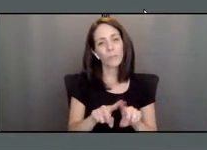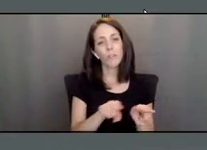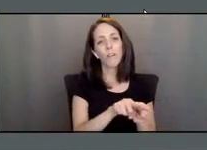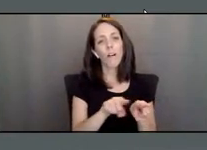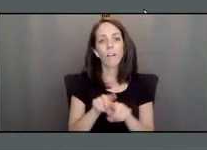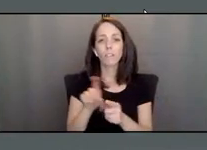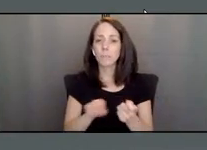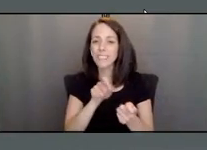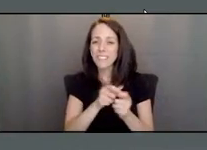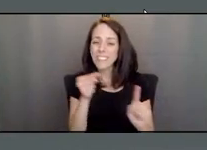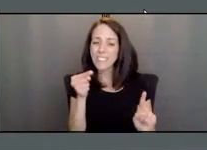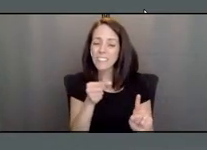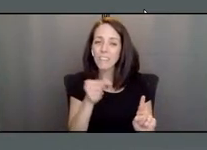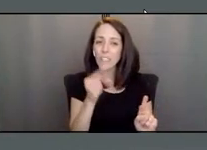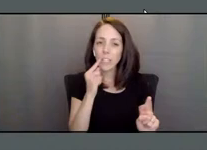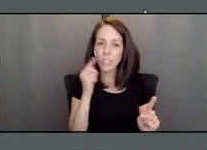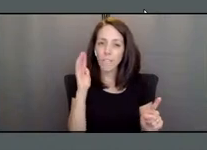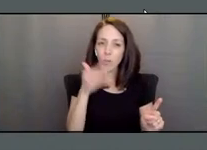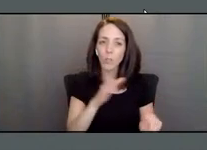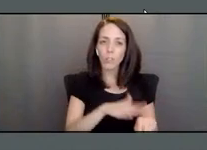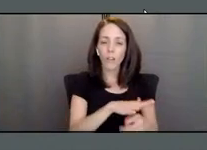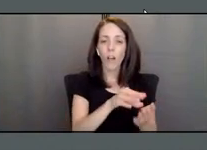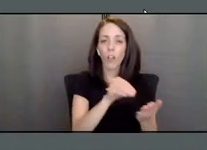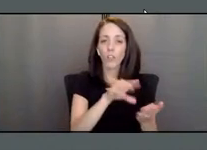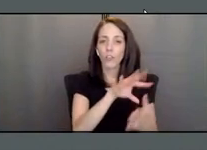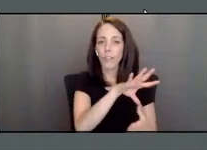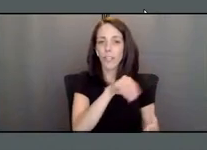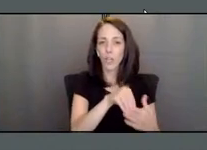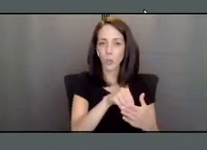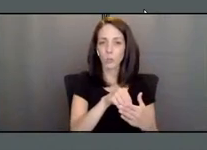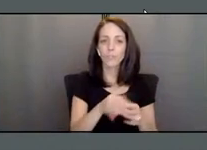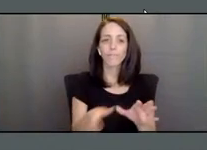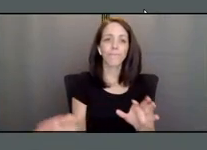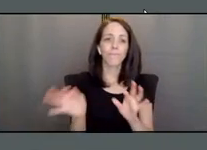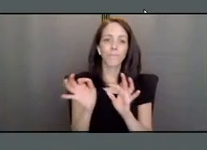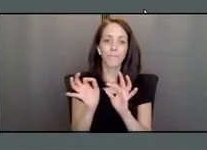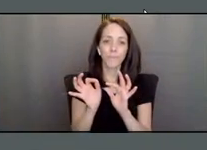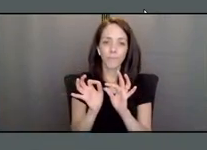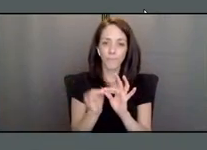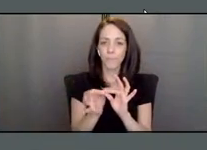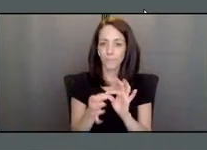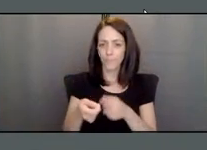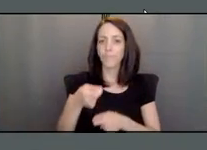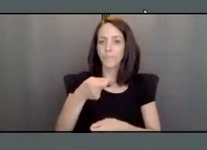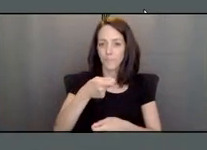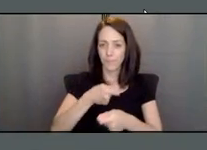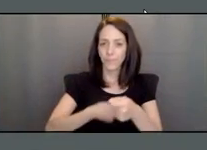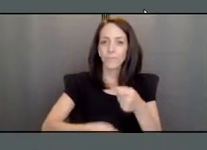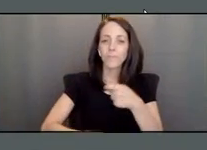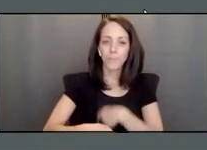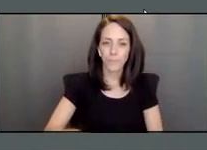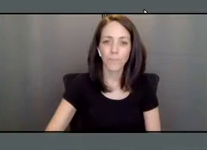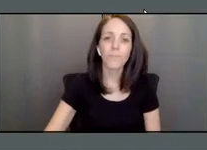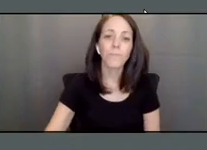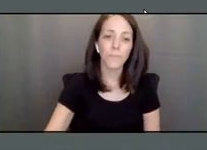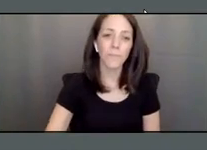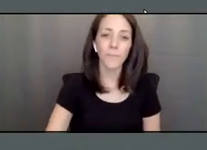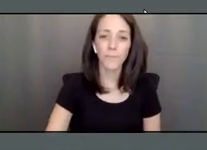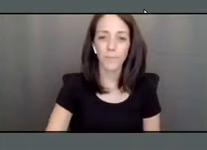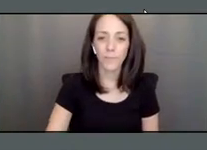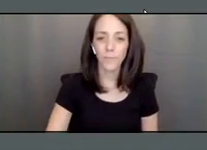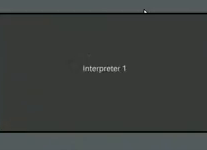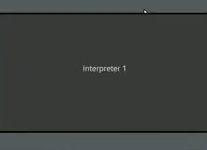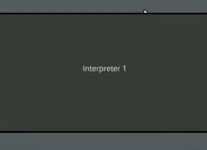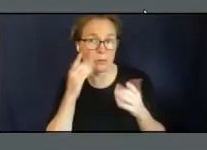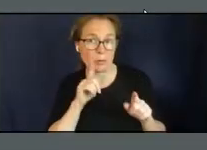been focused on learning inclusion. Okay, last question, and you may or may not have the answer to this now, so